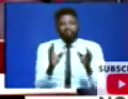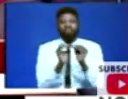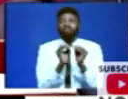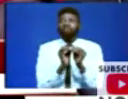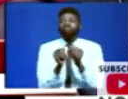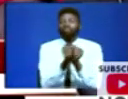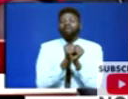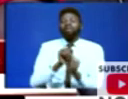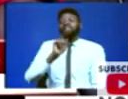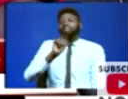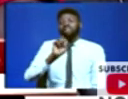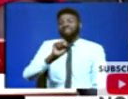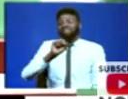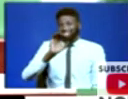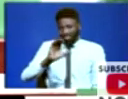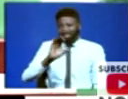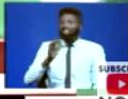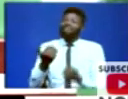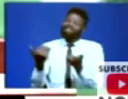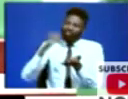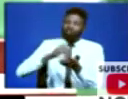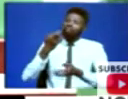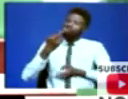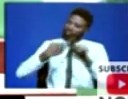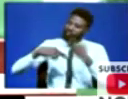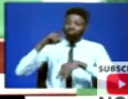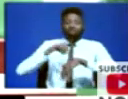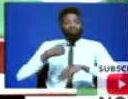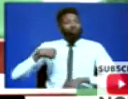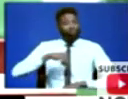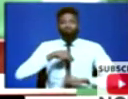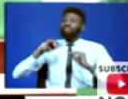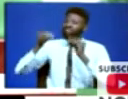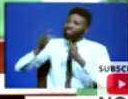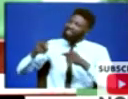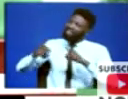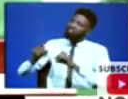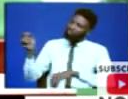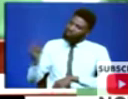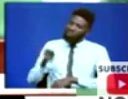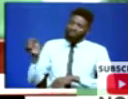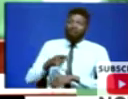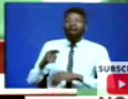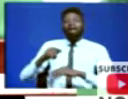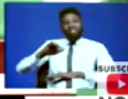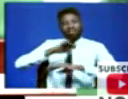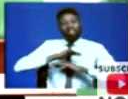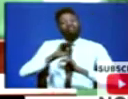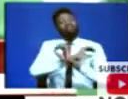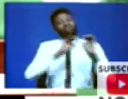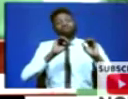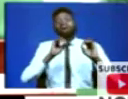look at this thing once more. When we don't have enough for our teachers even to maintain themselves, how do we